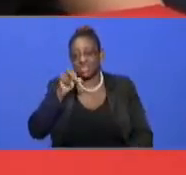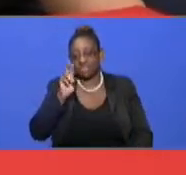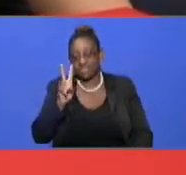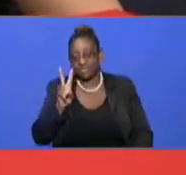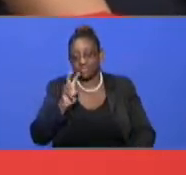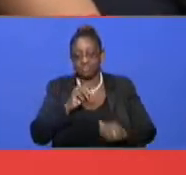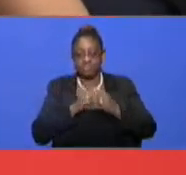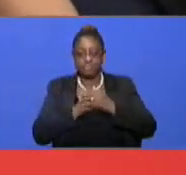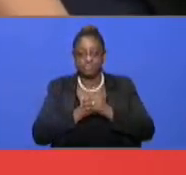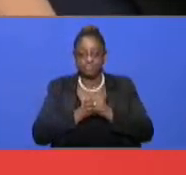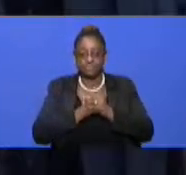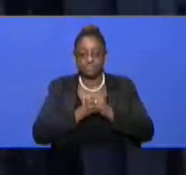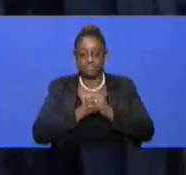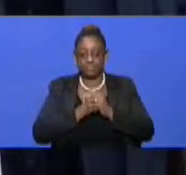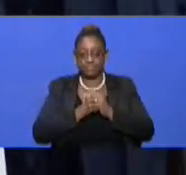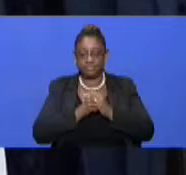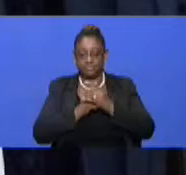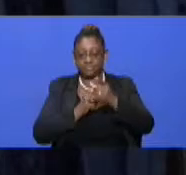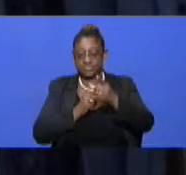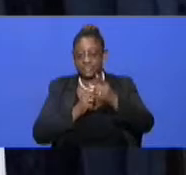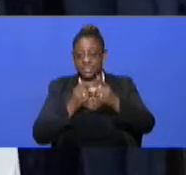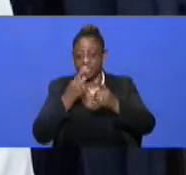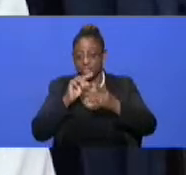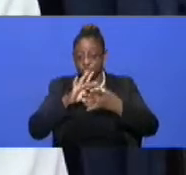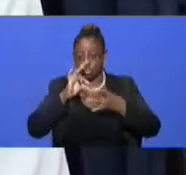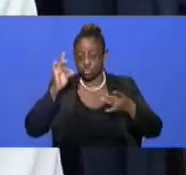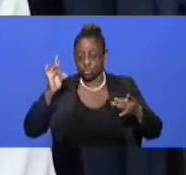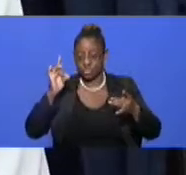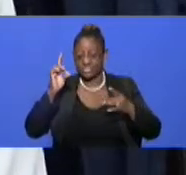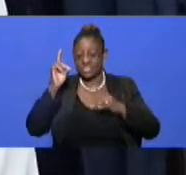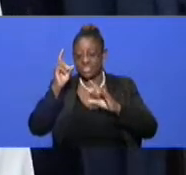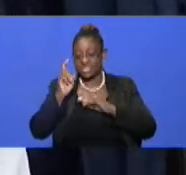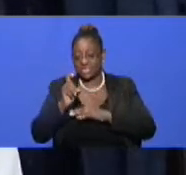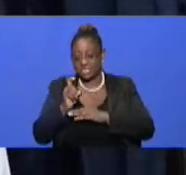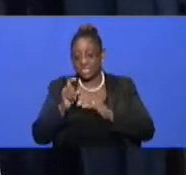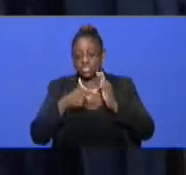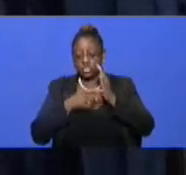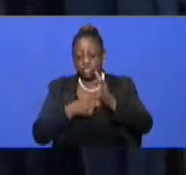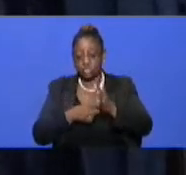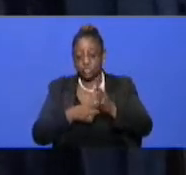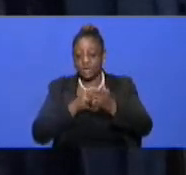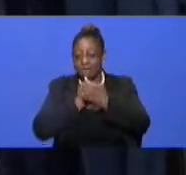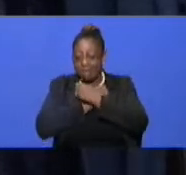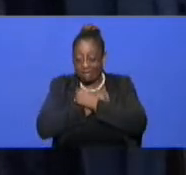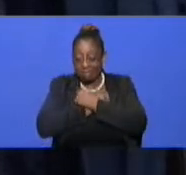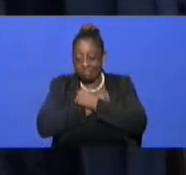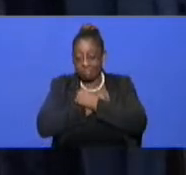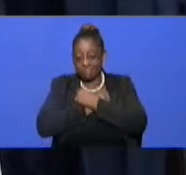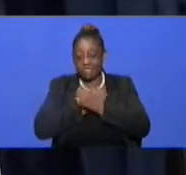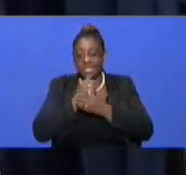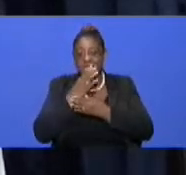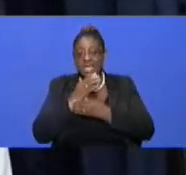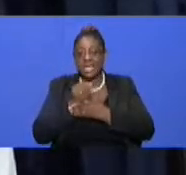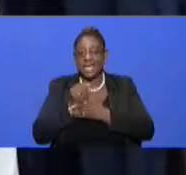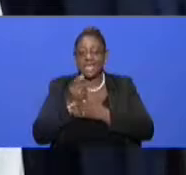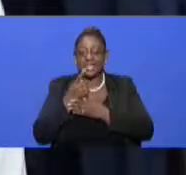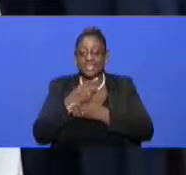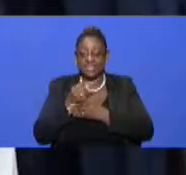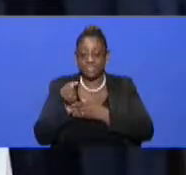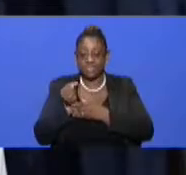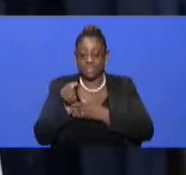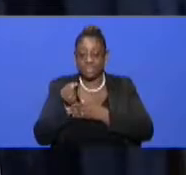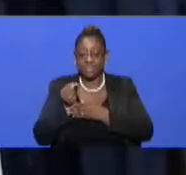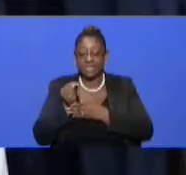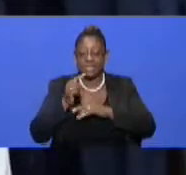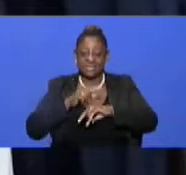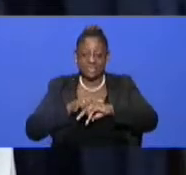AIDS. These stories underline the need for love and compassion and the audacity to